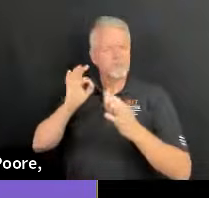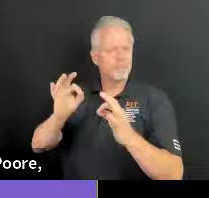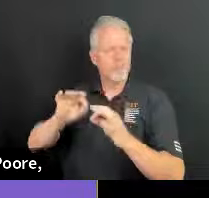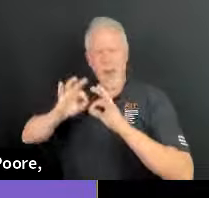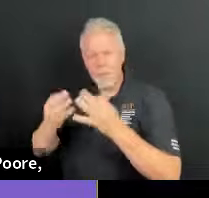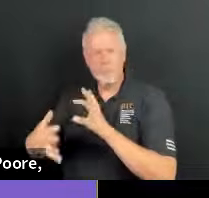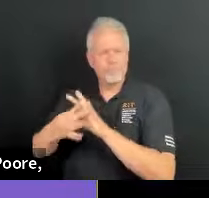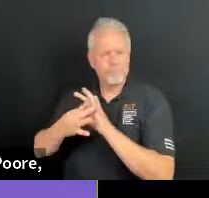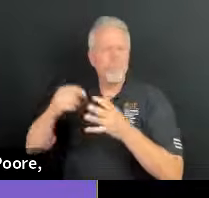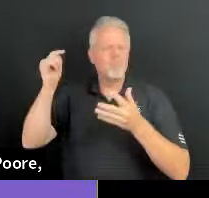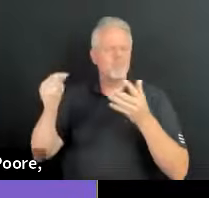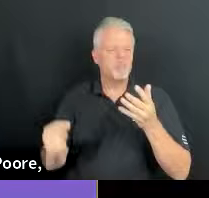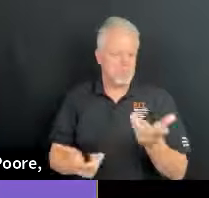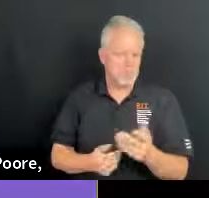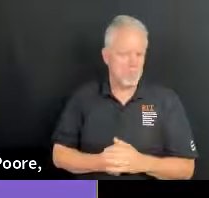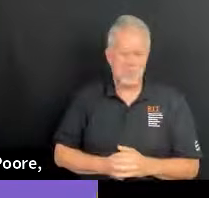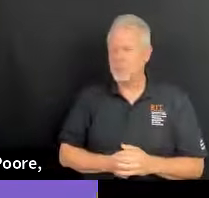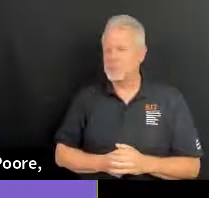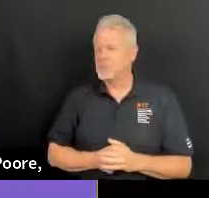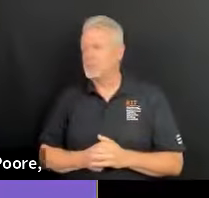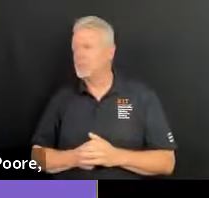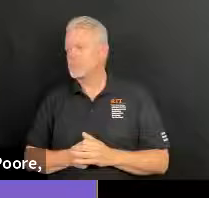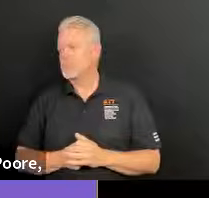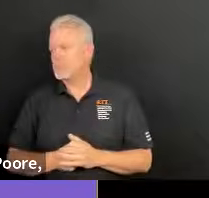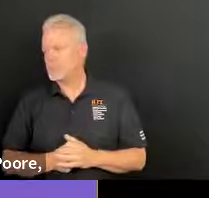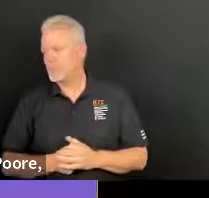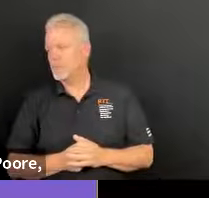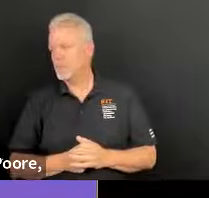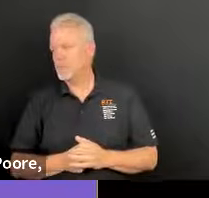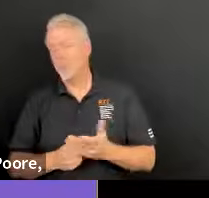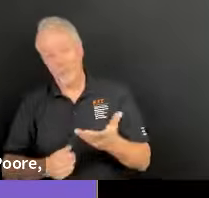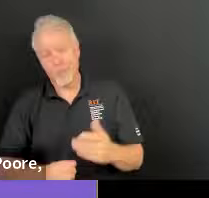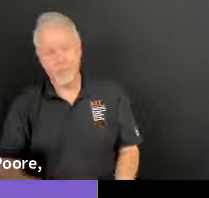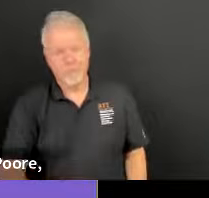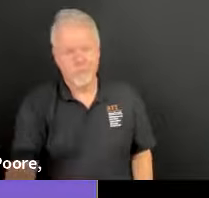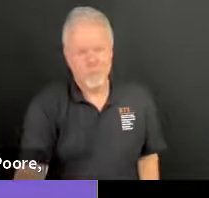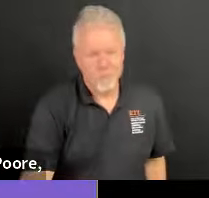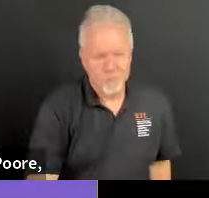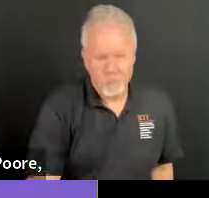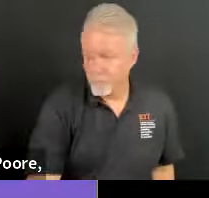people to understand that they go back to their lives to have a reconnection with their families, with their friends.